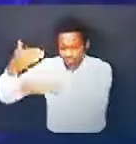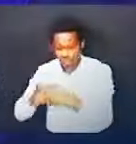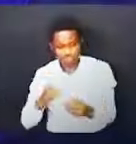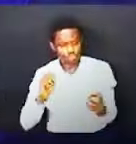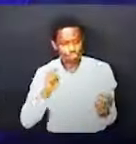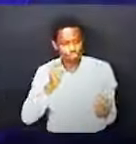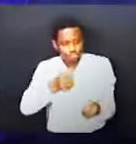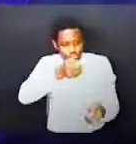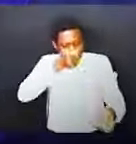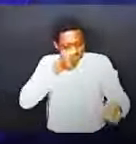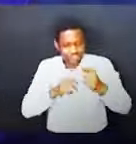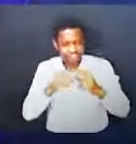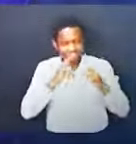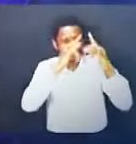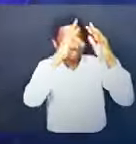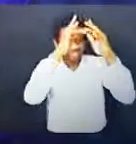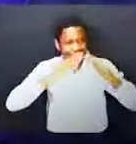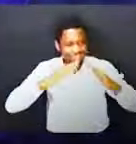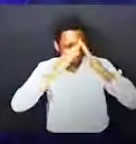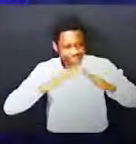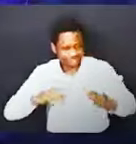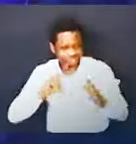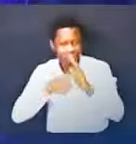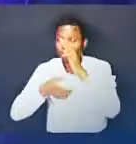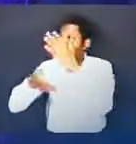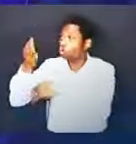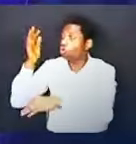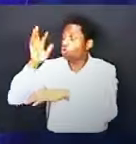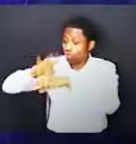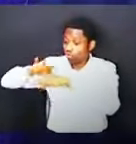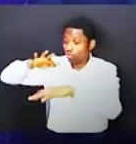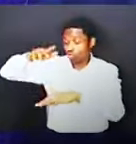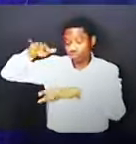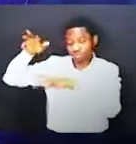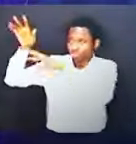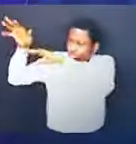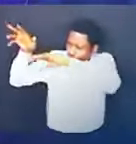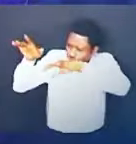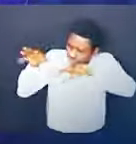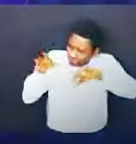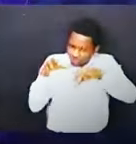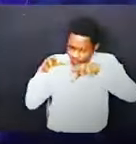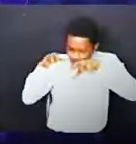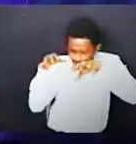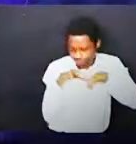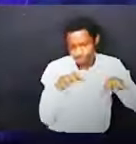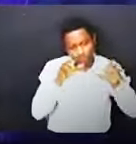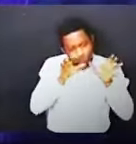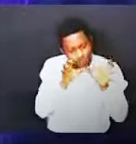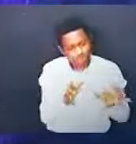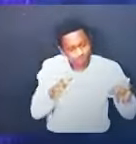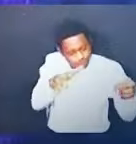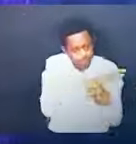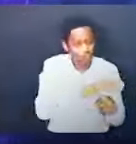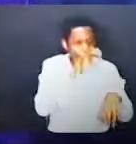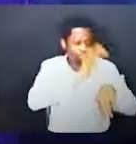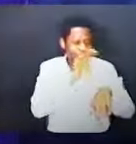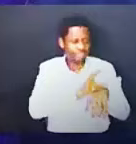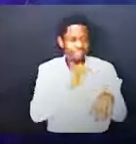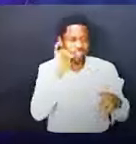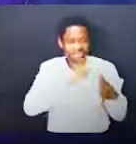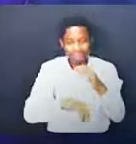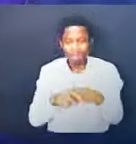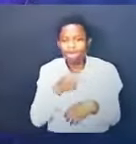the temple, and the priest could not enter. Na bra wo di sia dan to ma dan som no e ba ewie ya wo di asori dan e be